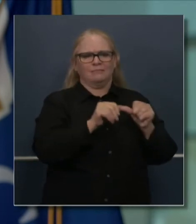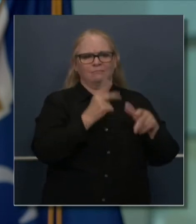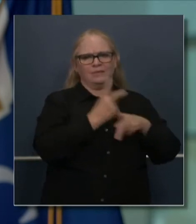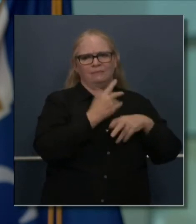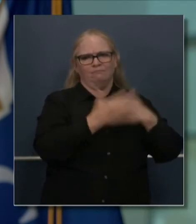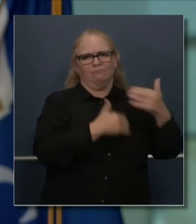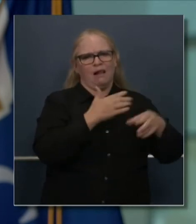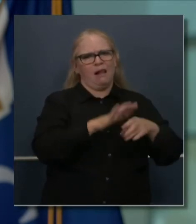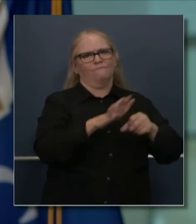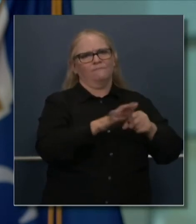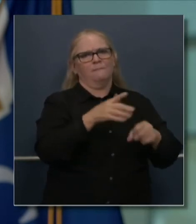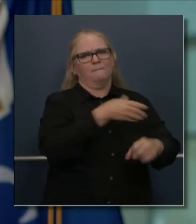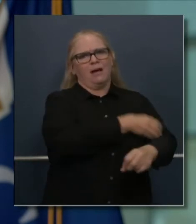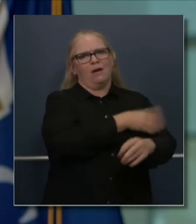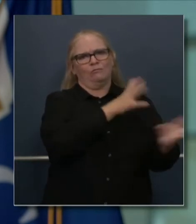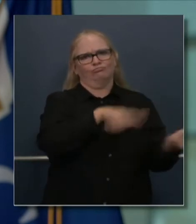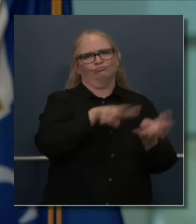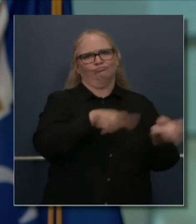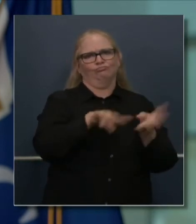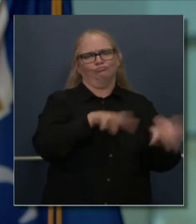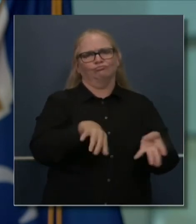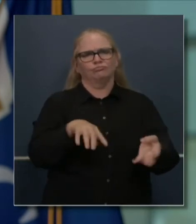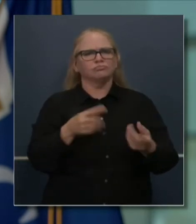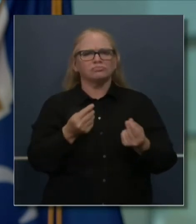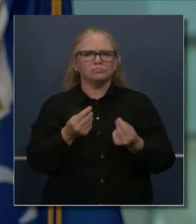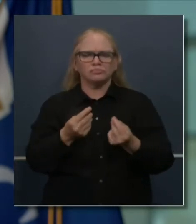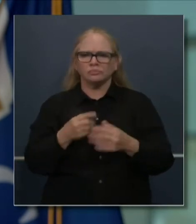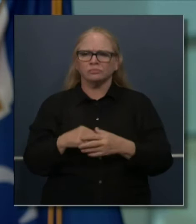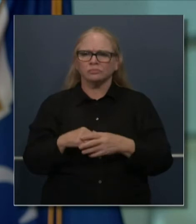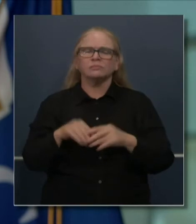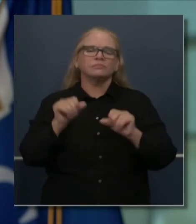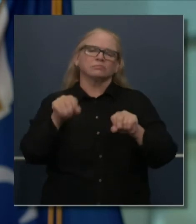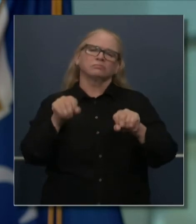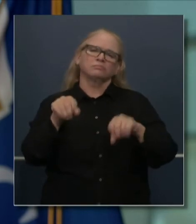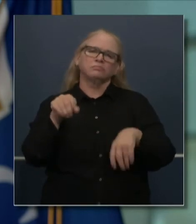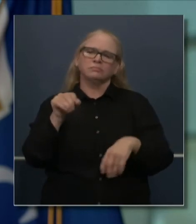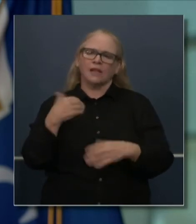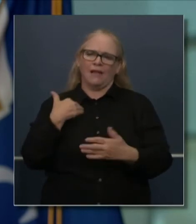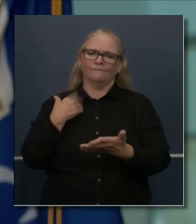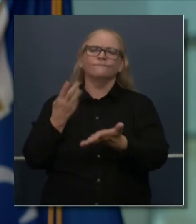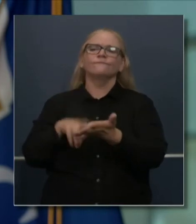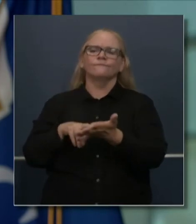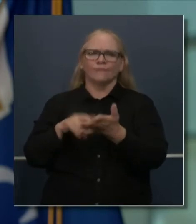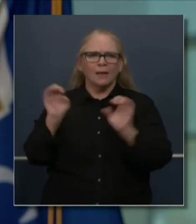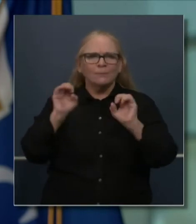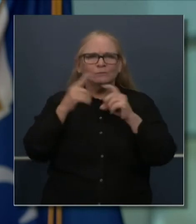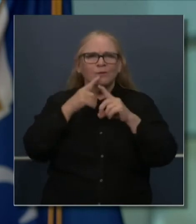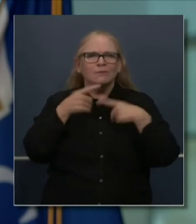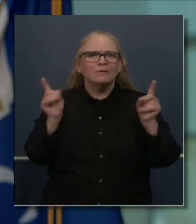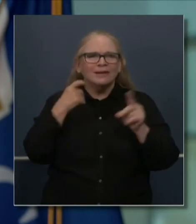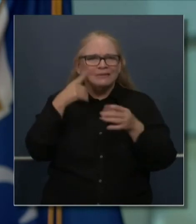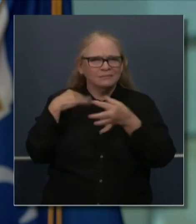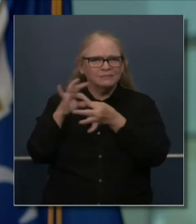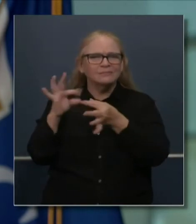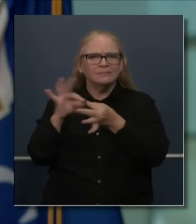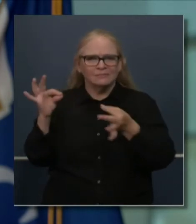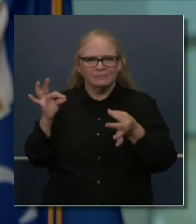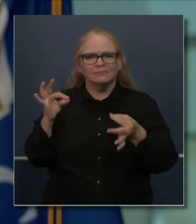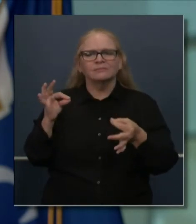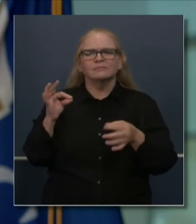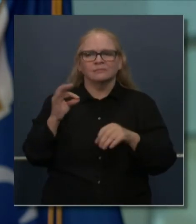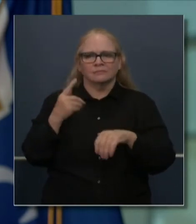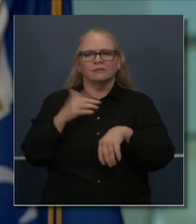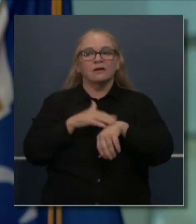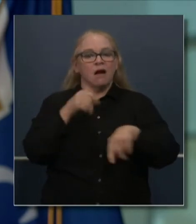looking to do exactly that. That's why the emergency proclamation went out. That's exactly what the emergency proclamation calls for. And